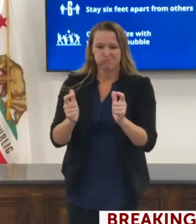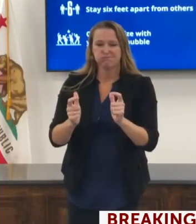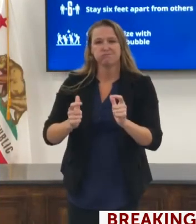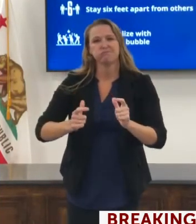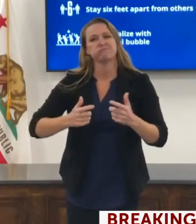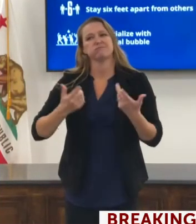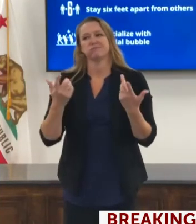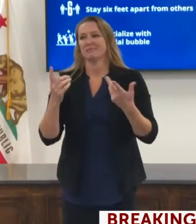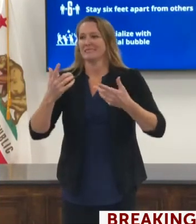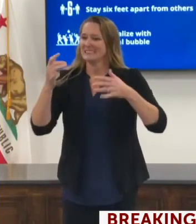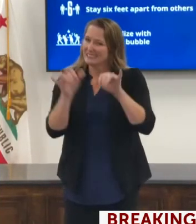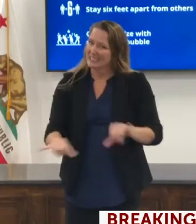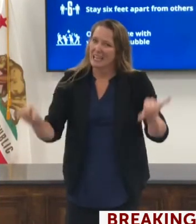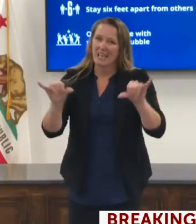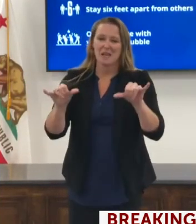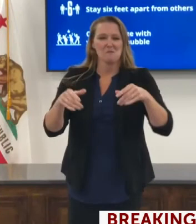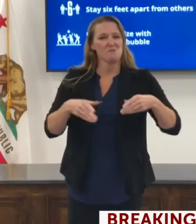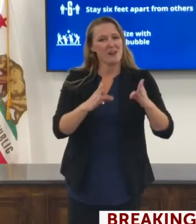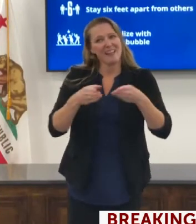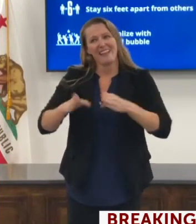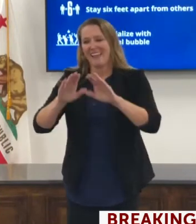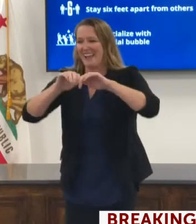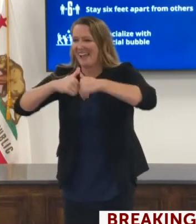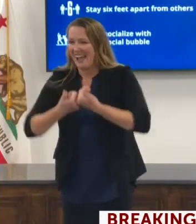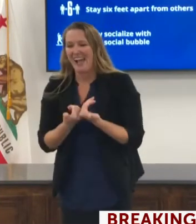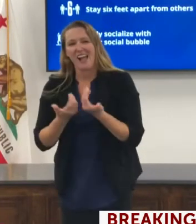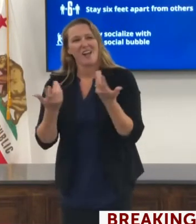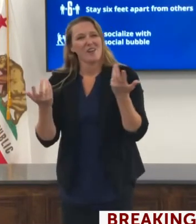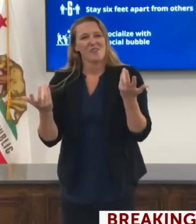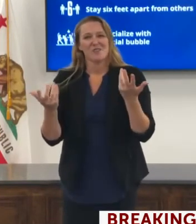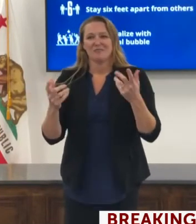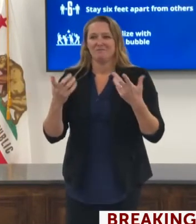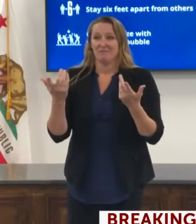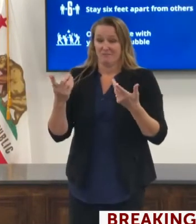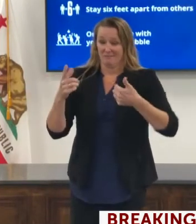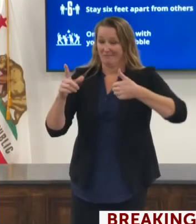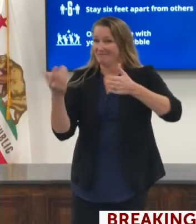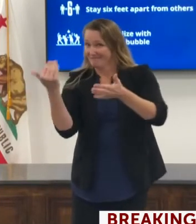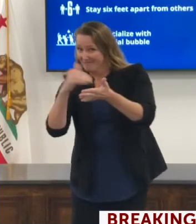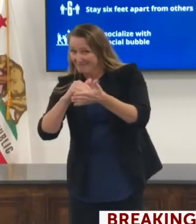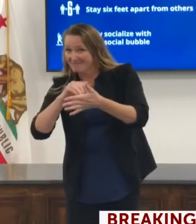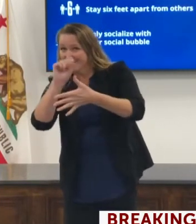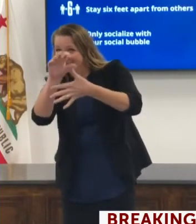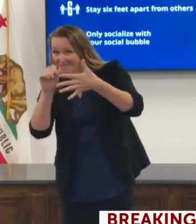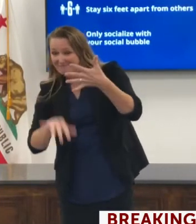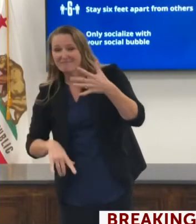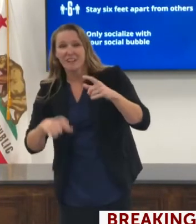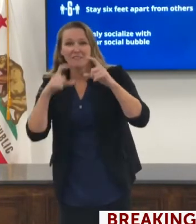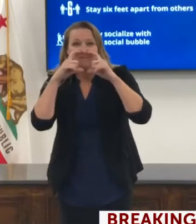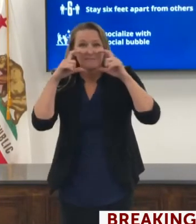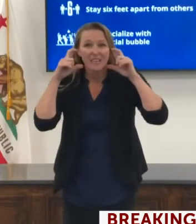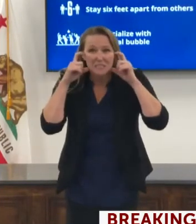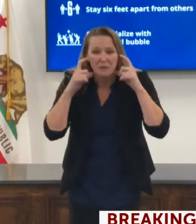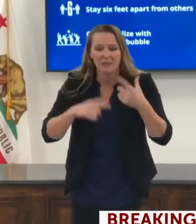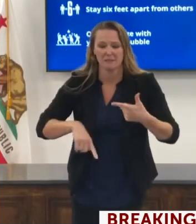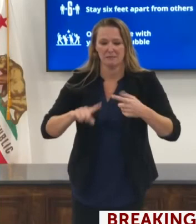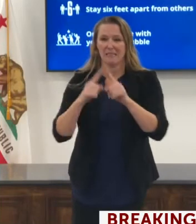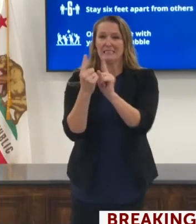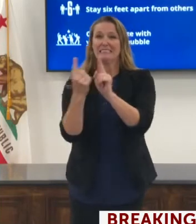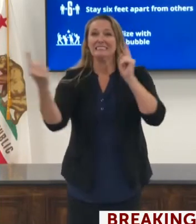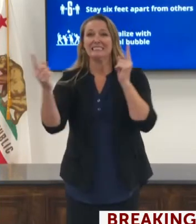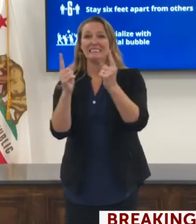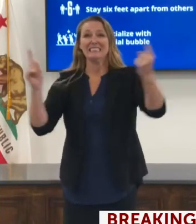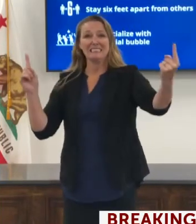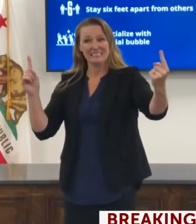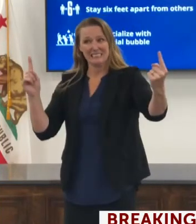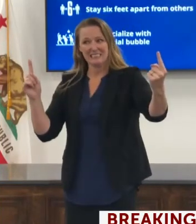measures that we've been saying over and over again, which is, wear a face covering, keep your distance from